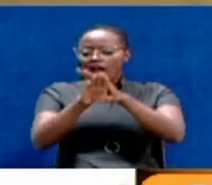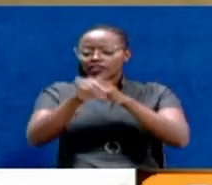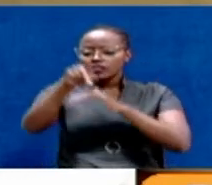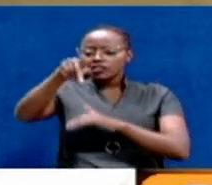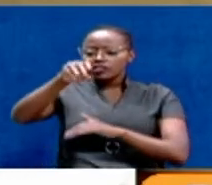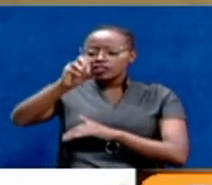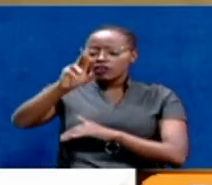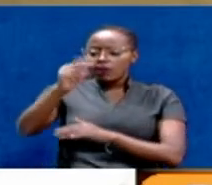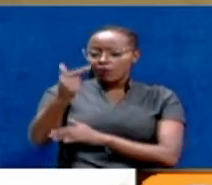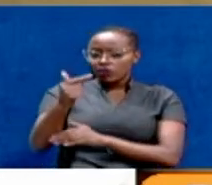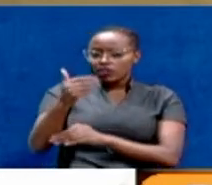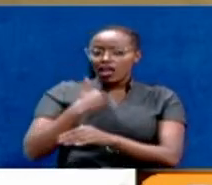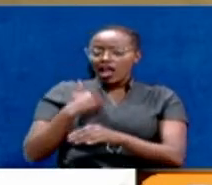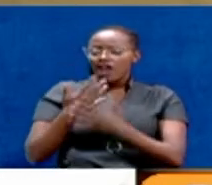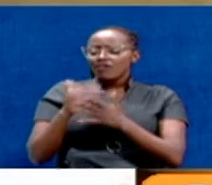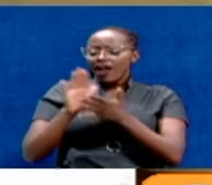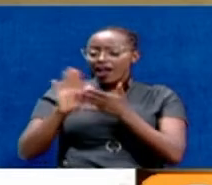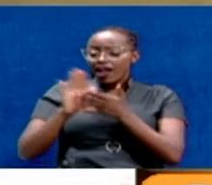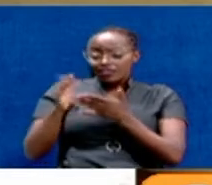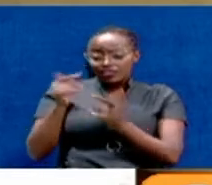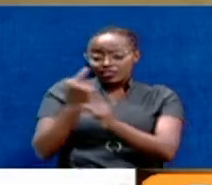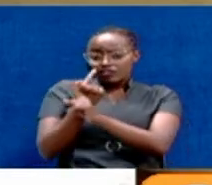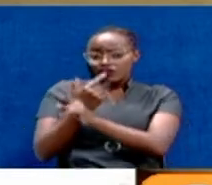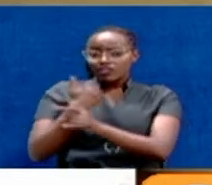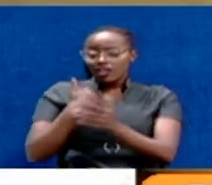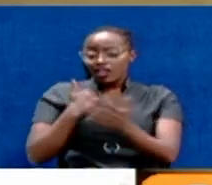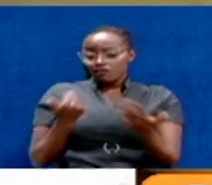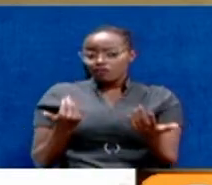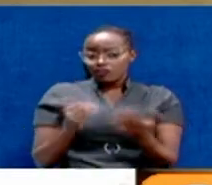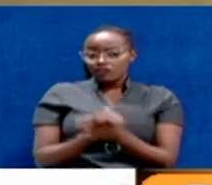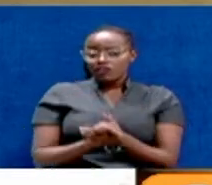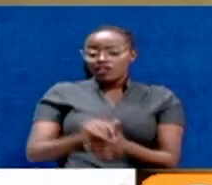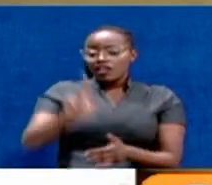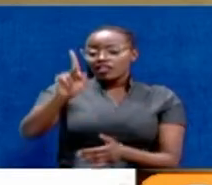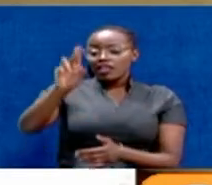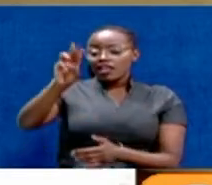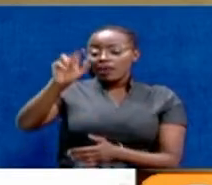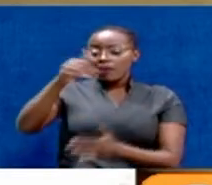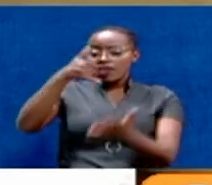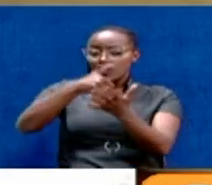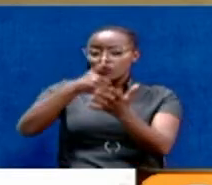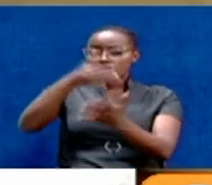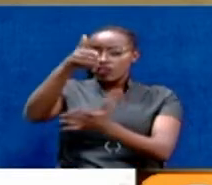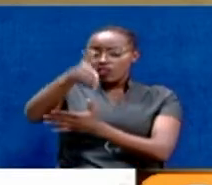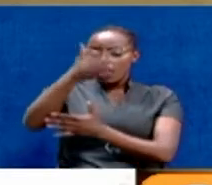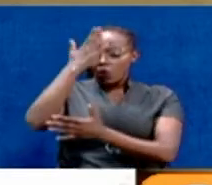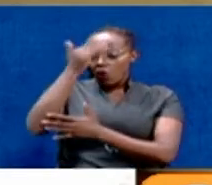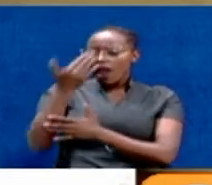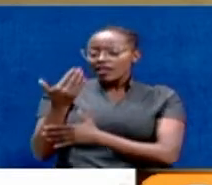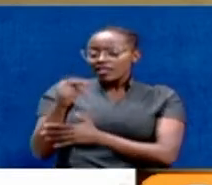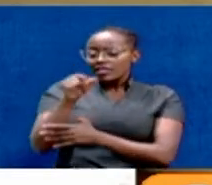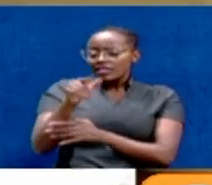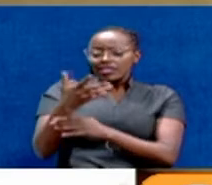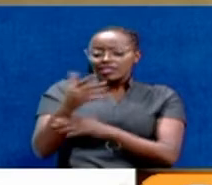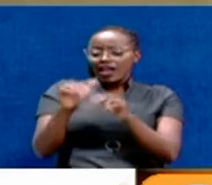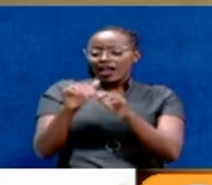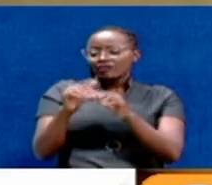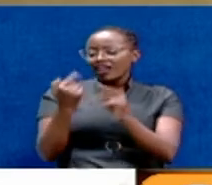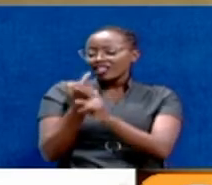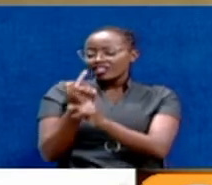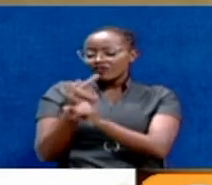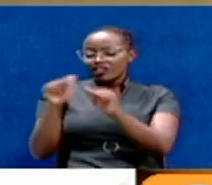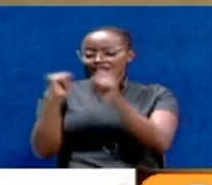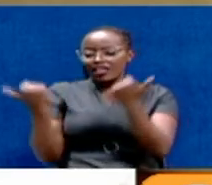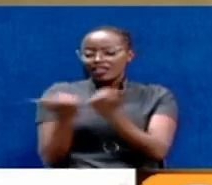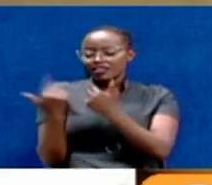port, where there are several agencies, KMA being part of it, was a multi-agency initiative that